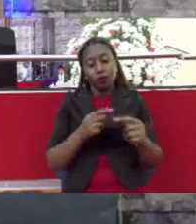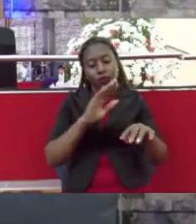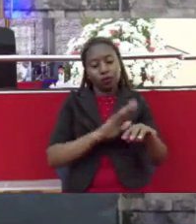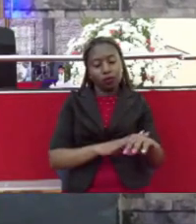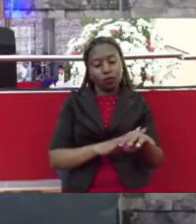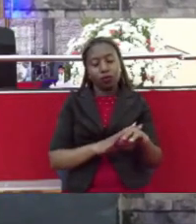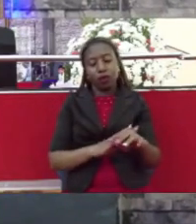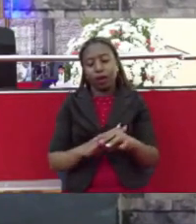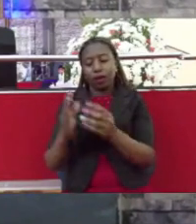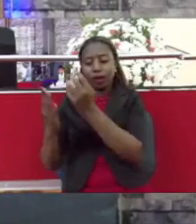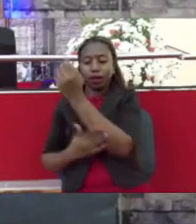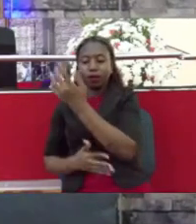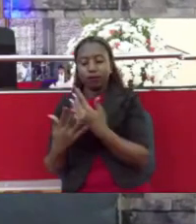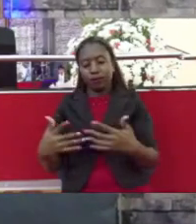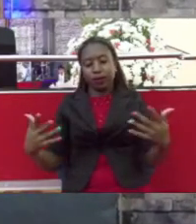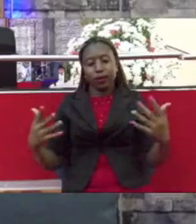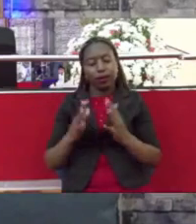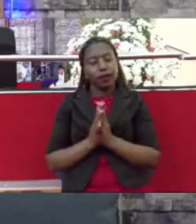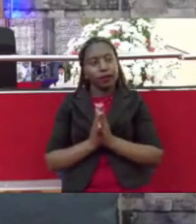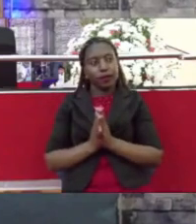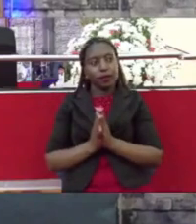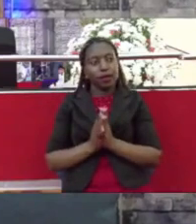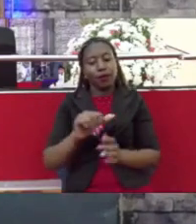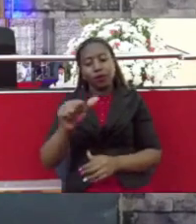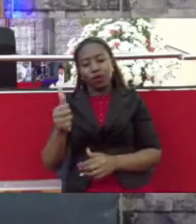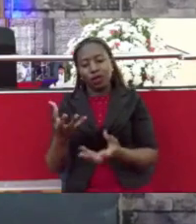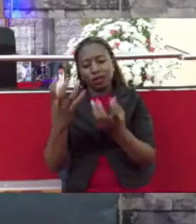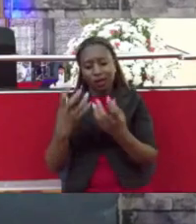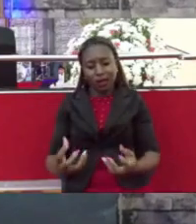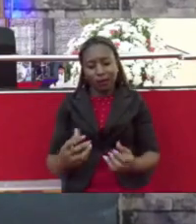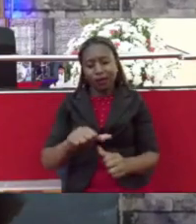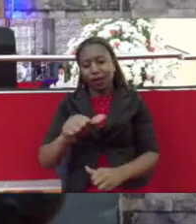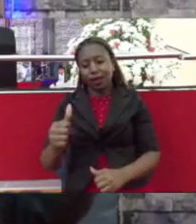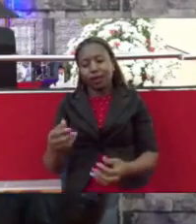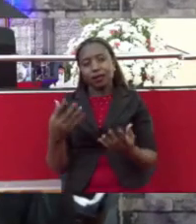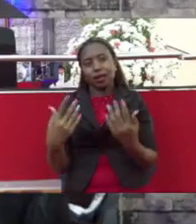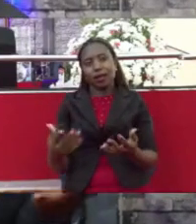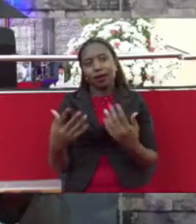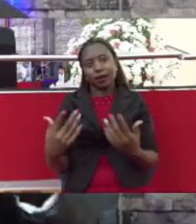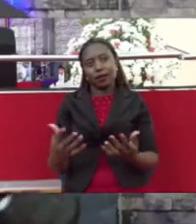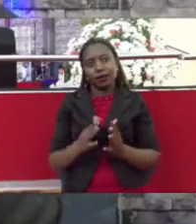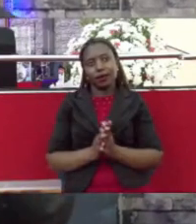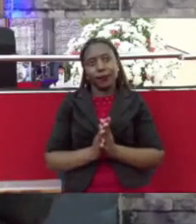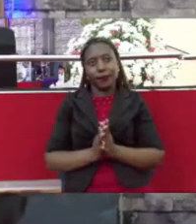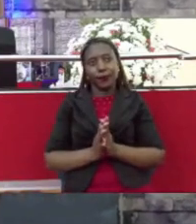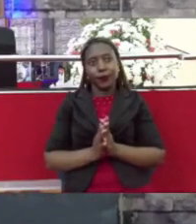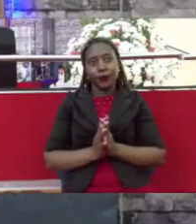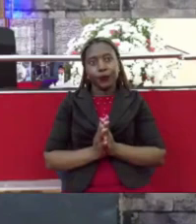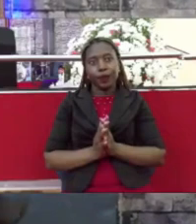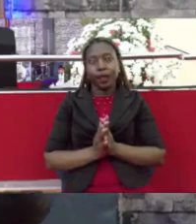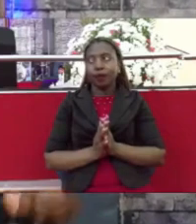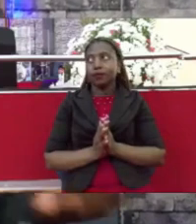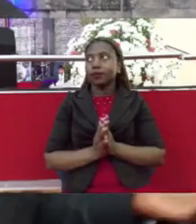vizito vinatenganishwa na vile vilivyo vepesi kwa kutumia upepo. There is what in Greek we